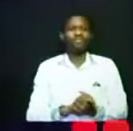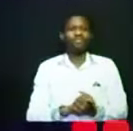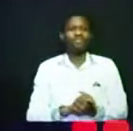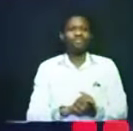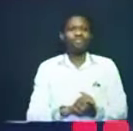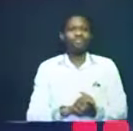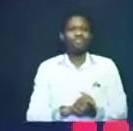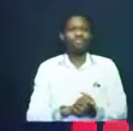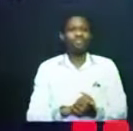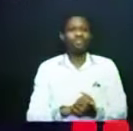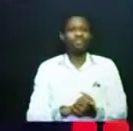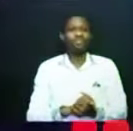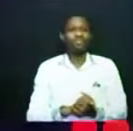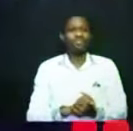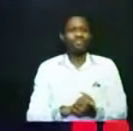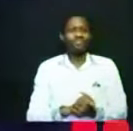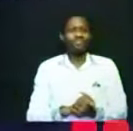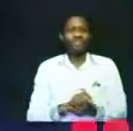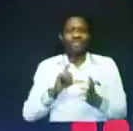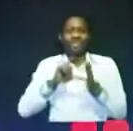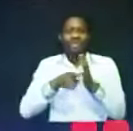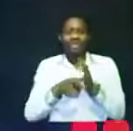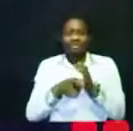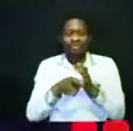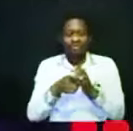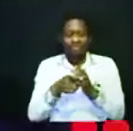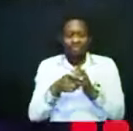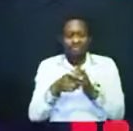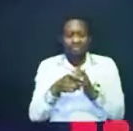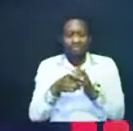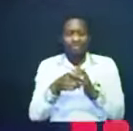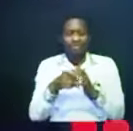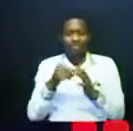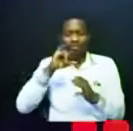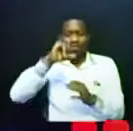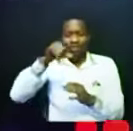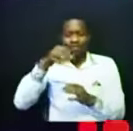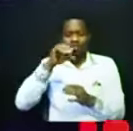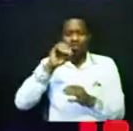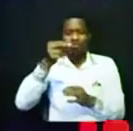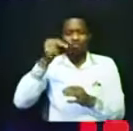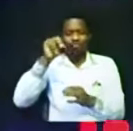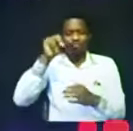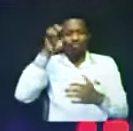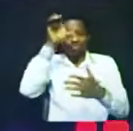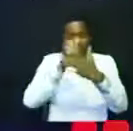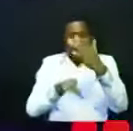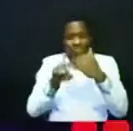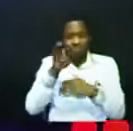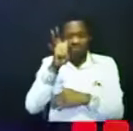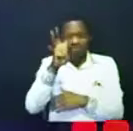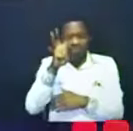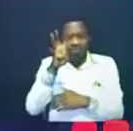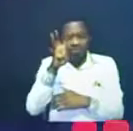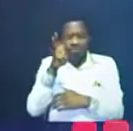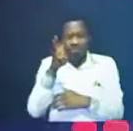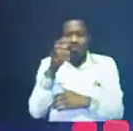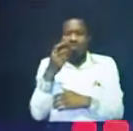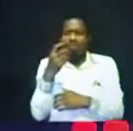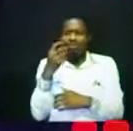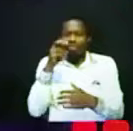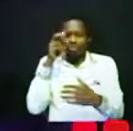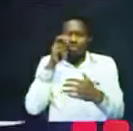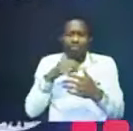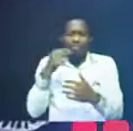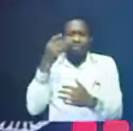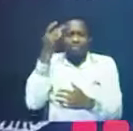she recited the whole of chapter 4 of John. Johannes, in the village,